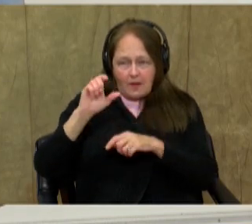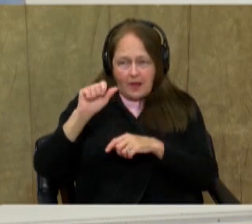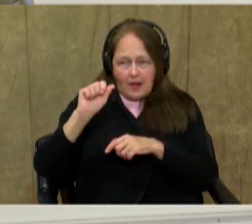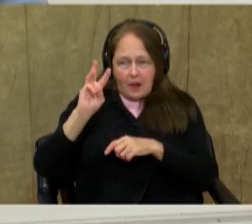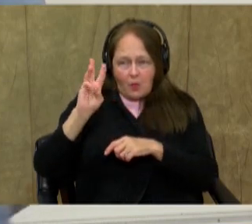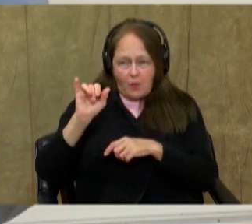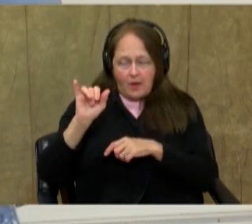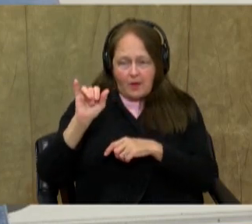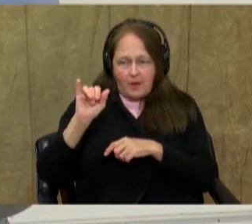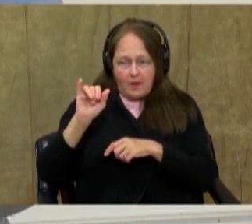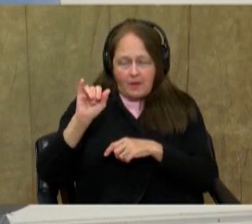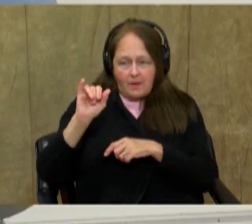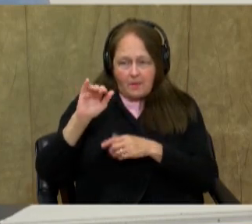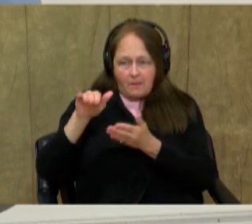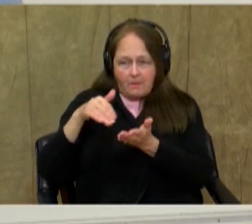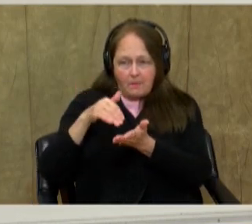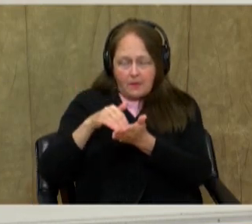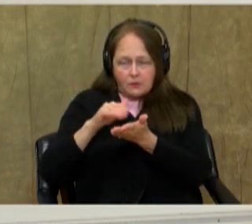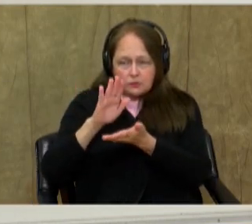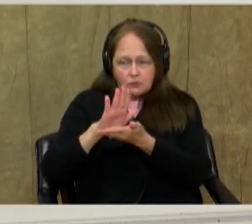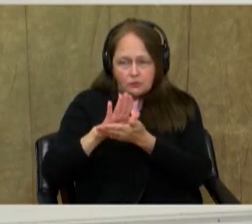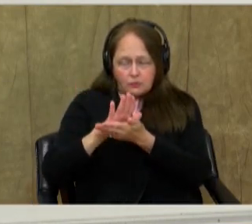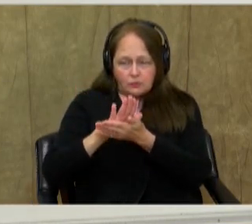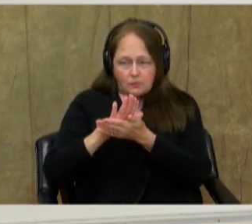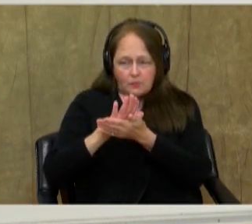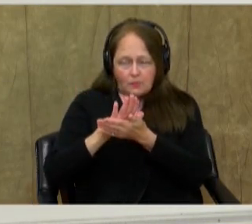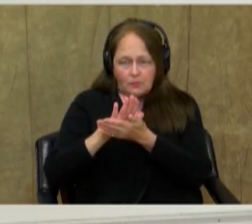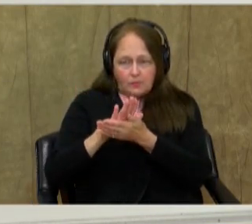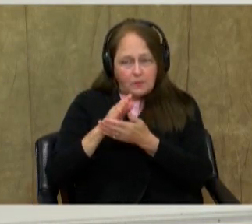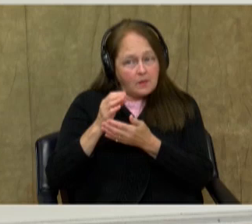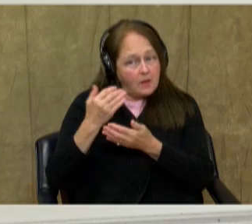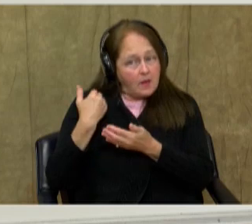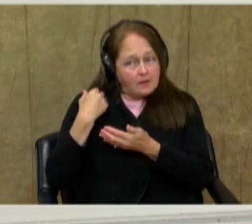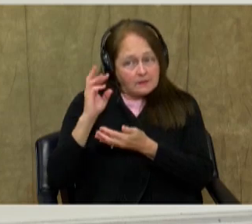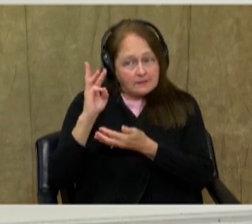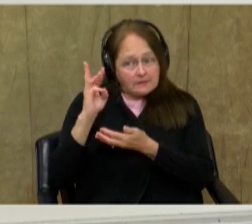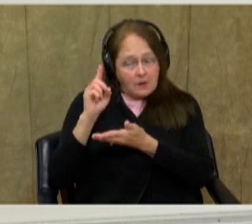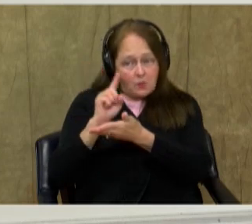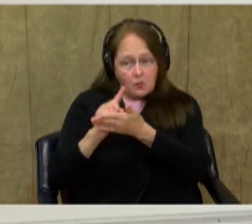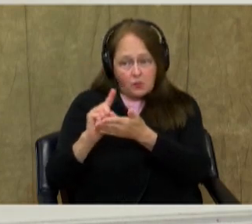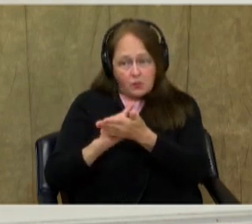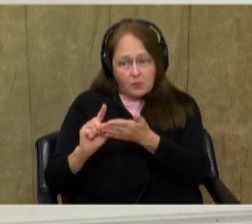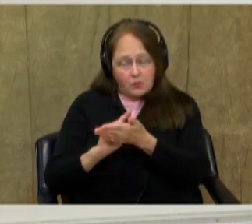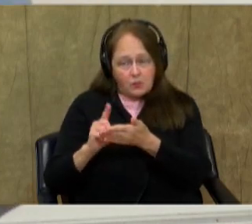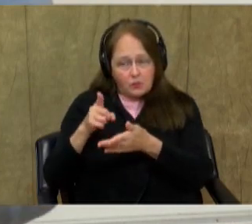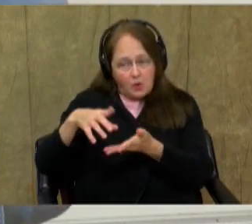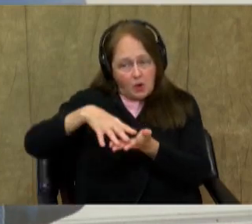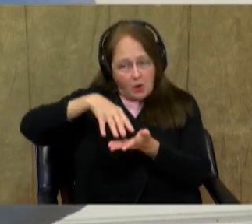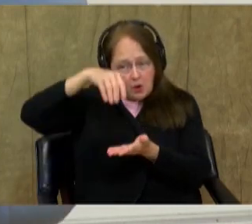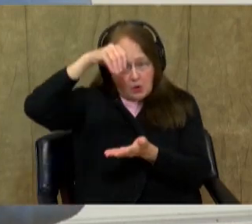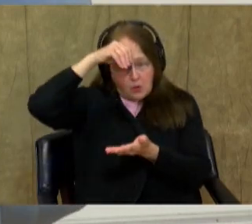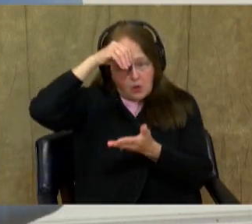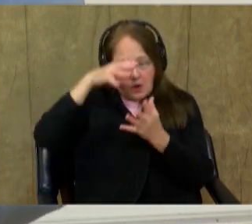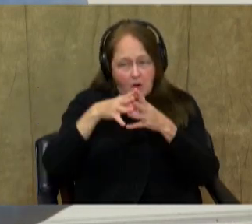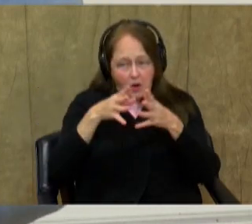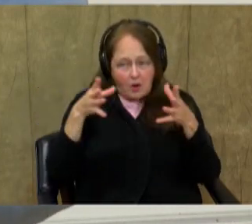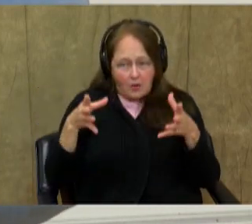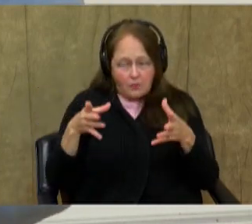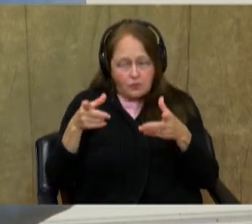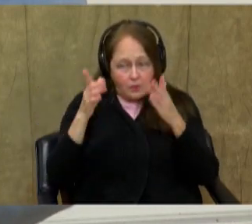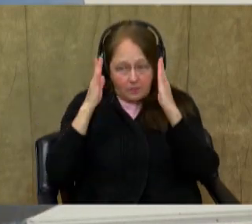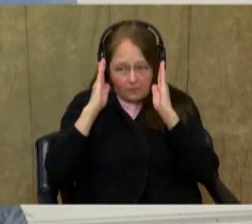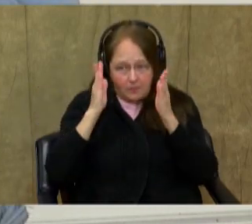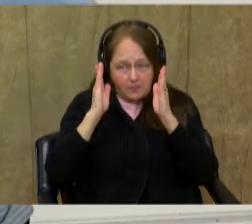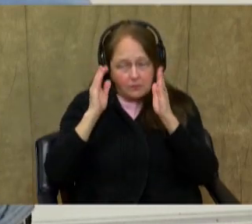School. Now, we've done a lot in the past 6 weeks, and I know that you've learned a lot and you've been paying close